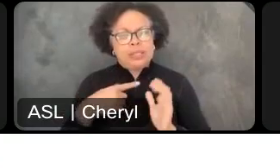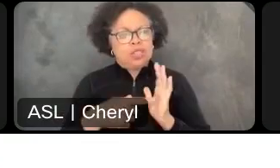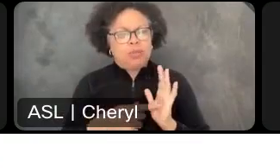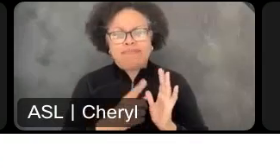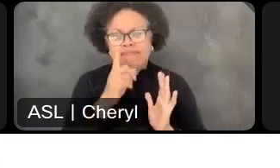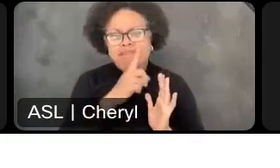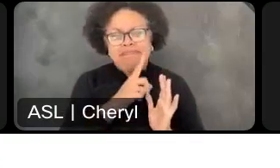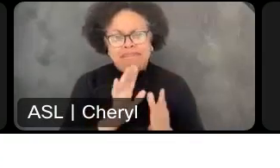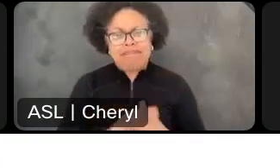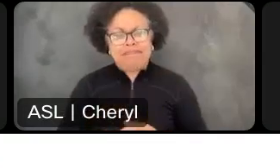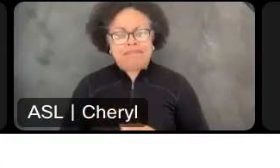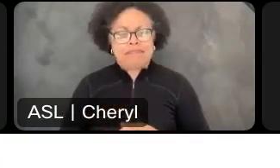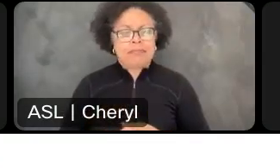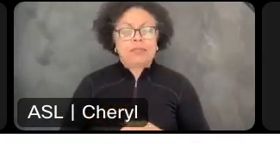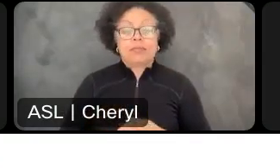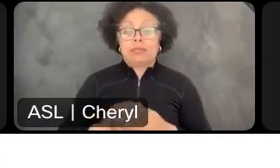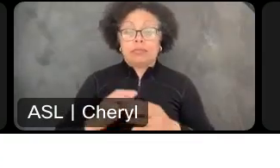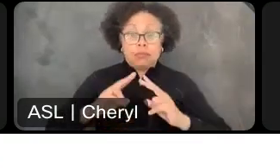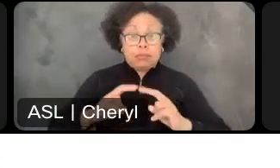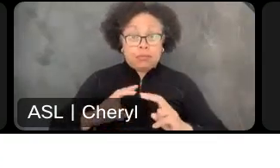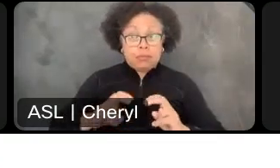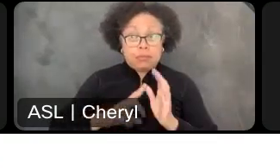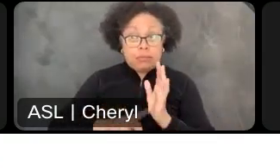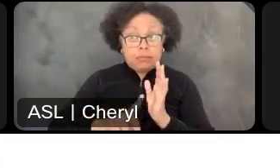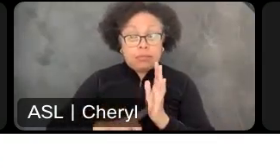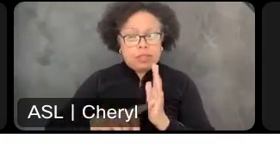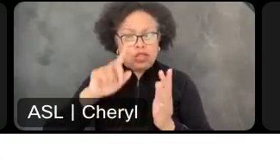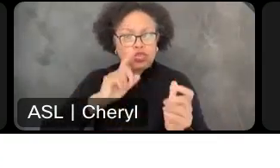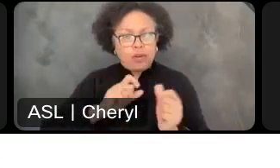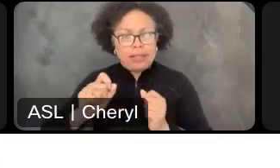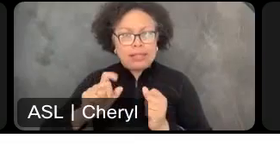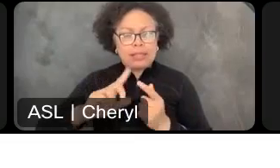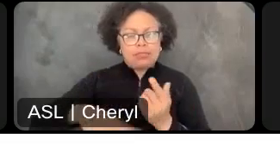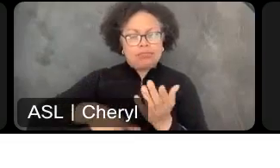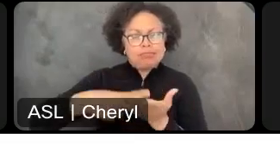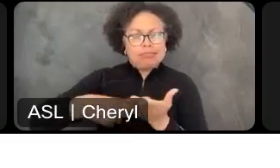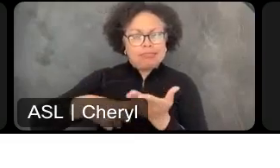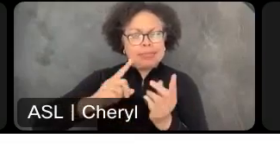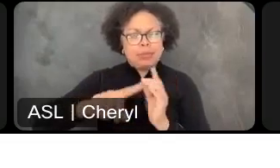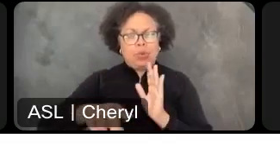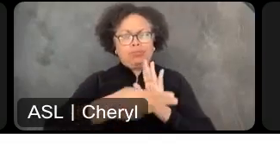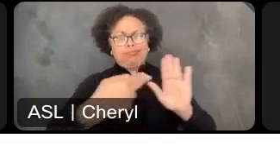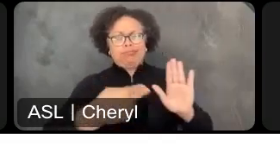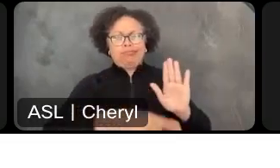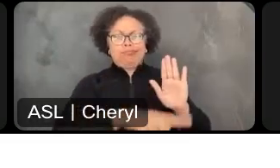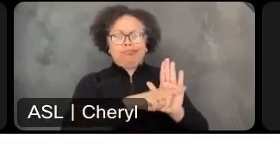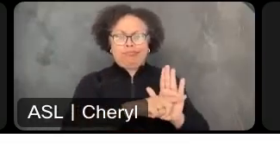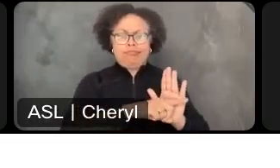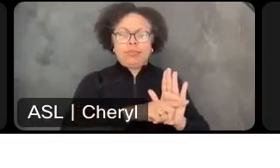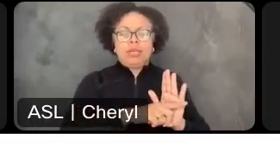2, to explore strategies to address the stigmatization of alternative perceptions